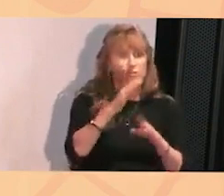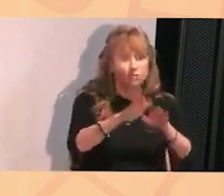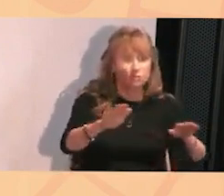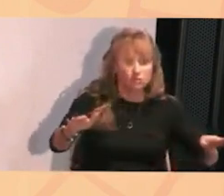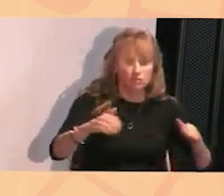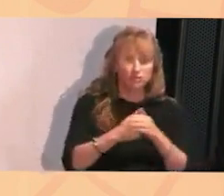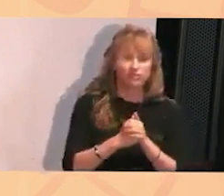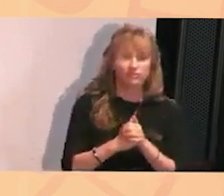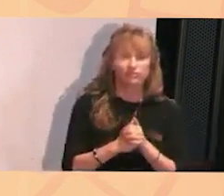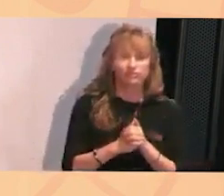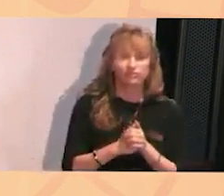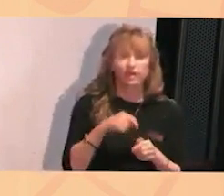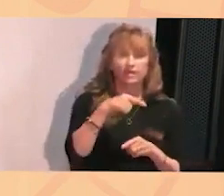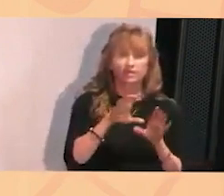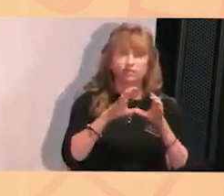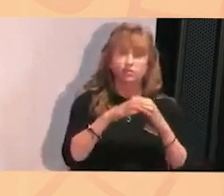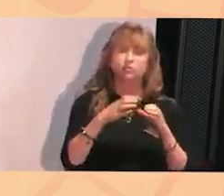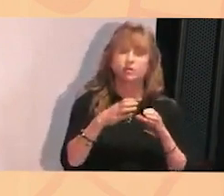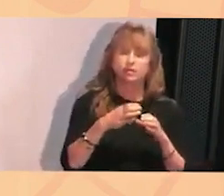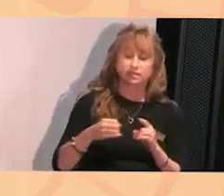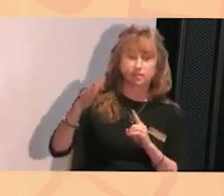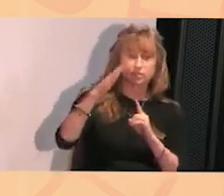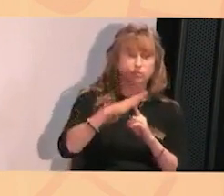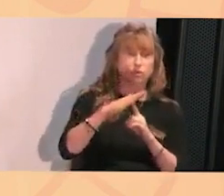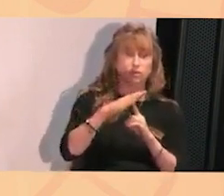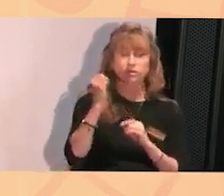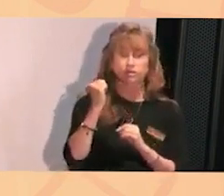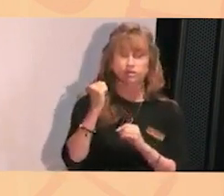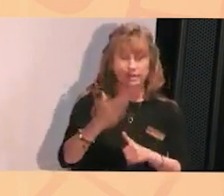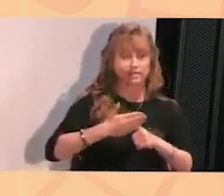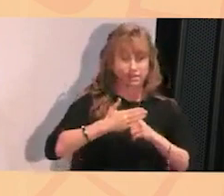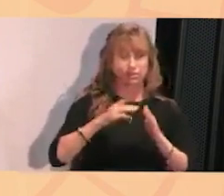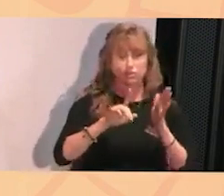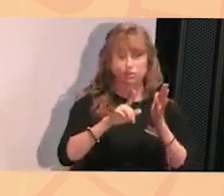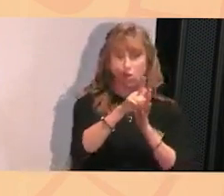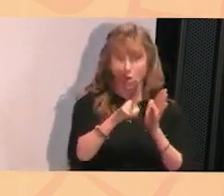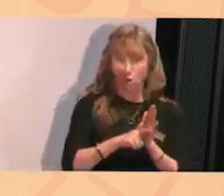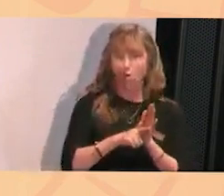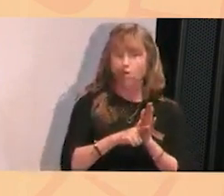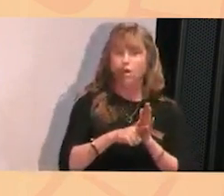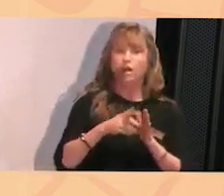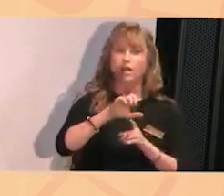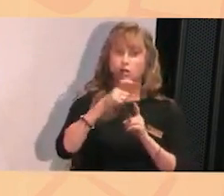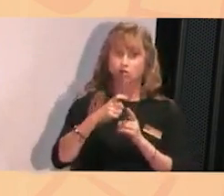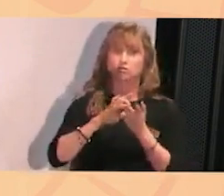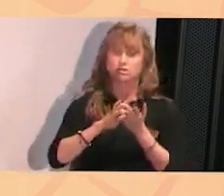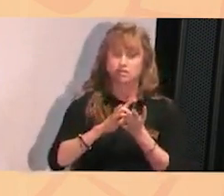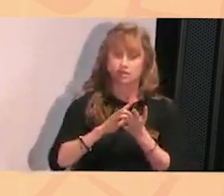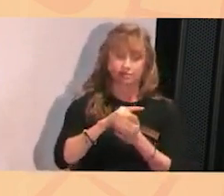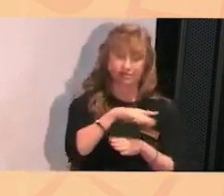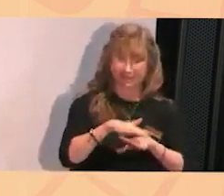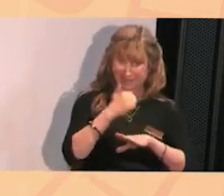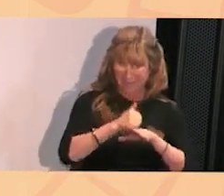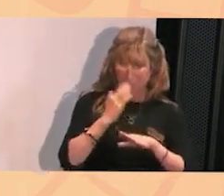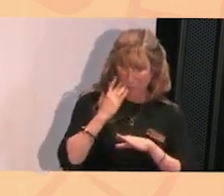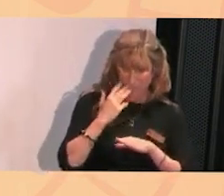Aboriginal Law and Culture Centre is the Kimberley region's peak Indigenous Law and Culture Centre. KLAC was established in